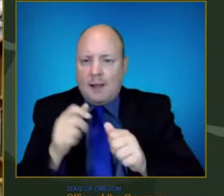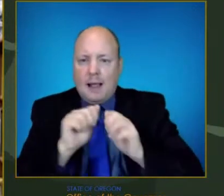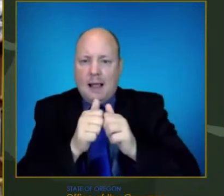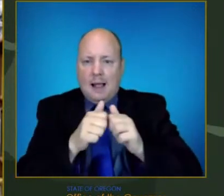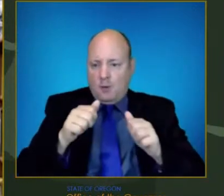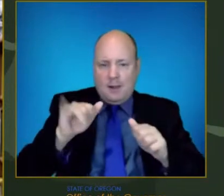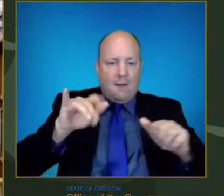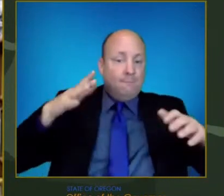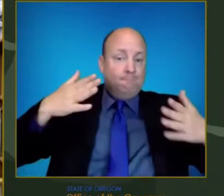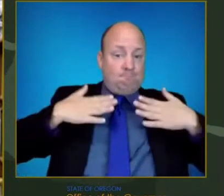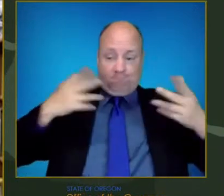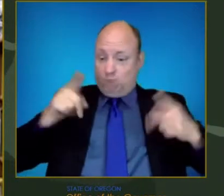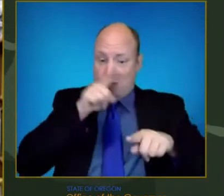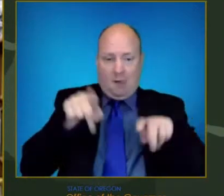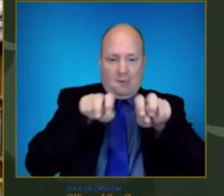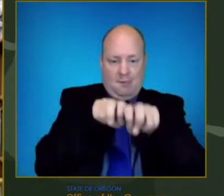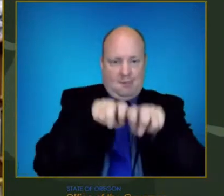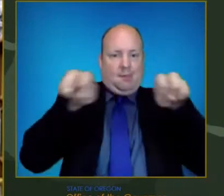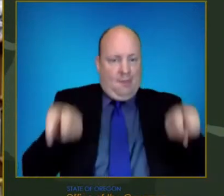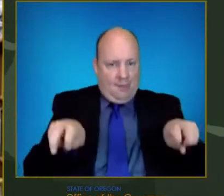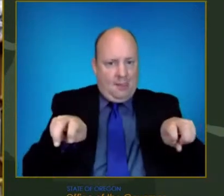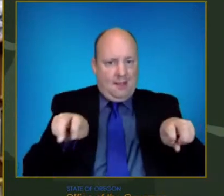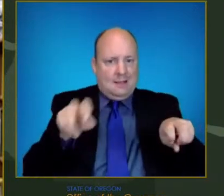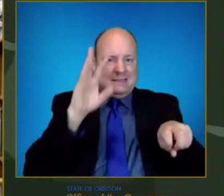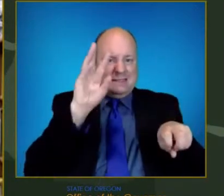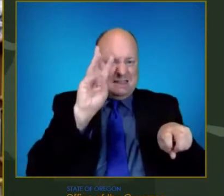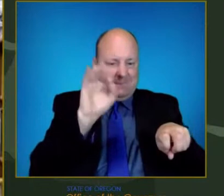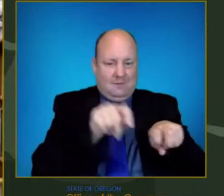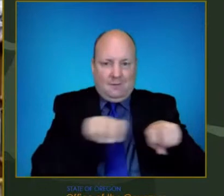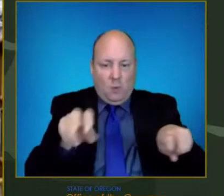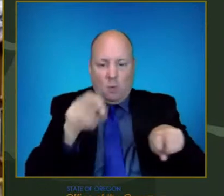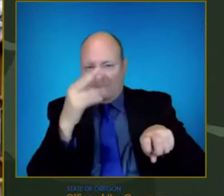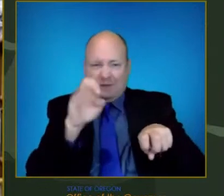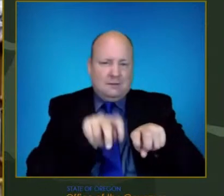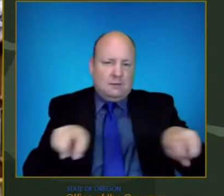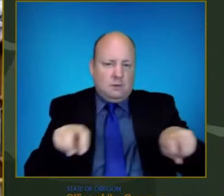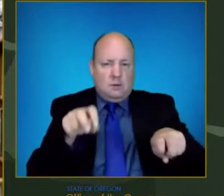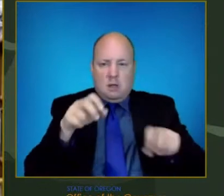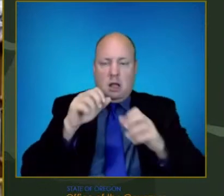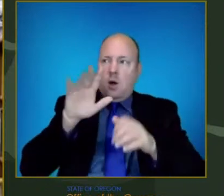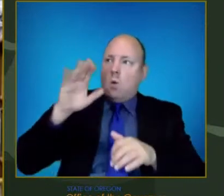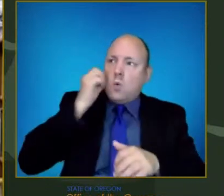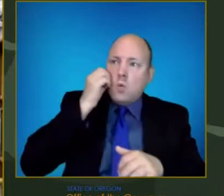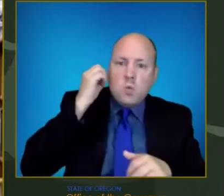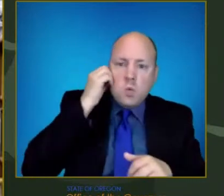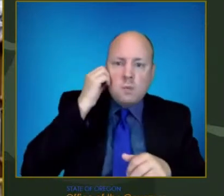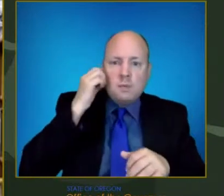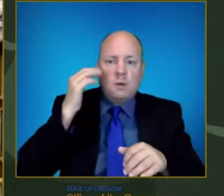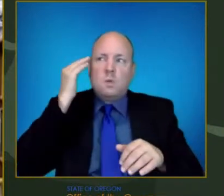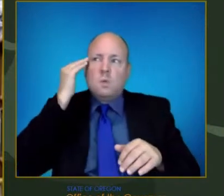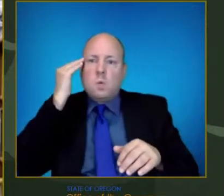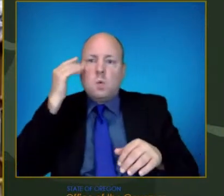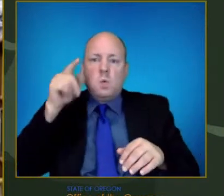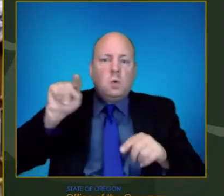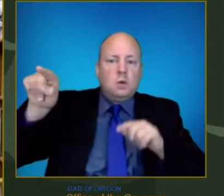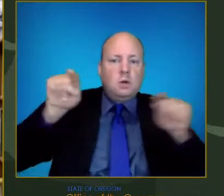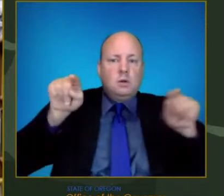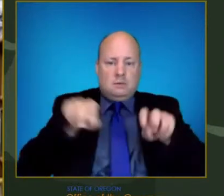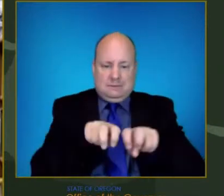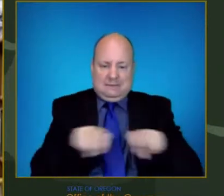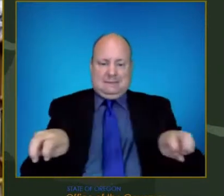reduce the number of students who would get quarantined. Physical distancing has all kinds of subsets of